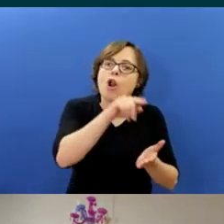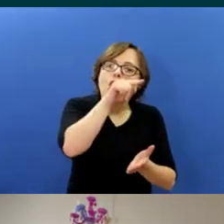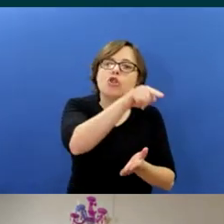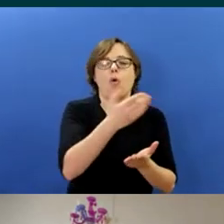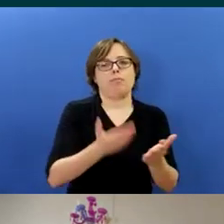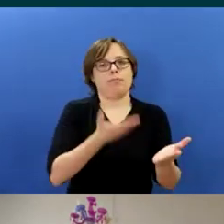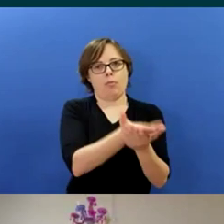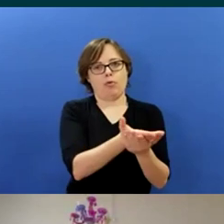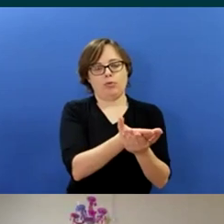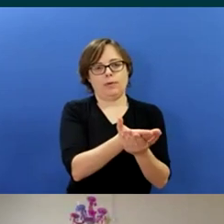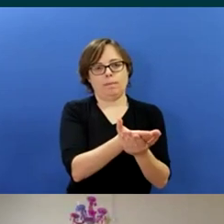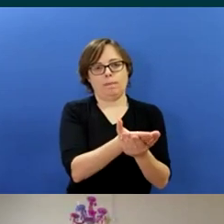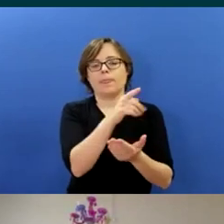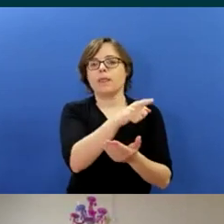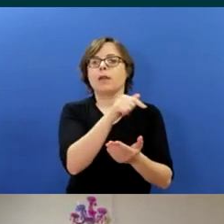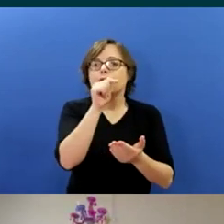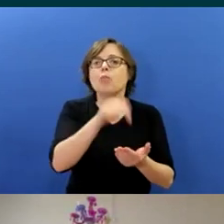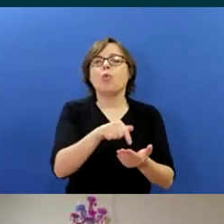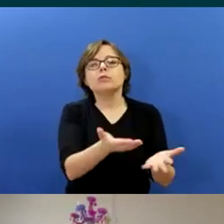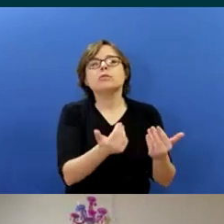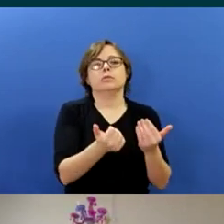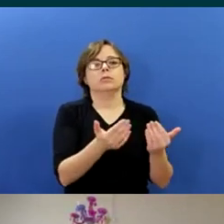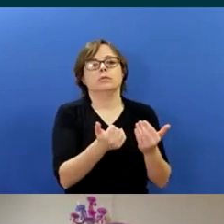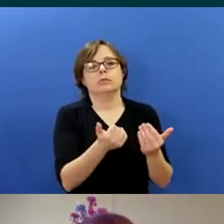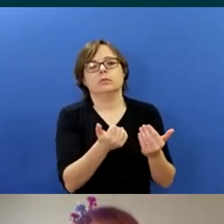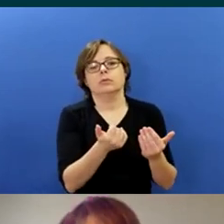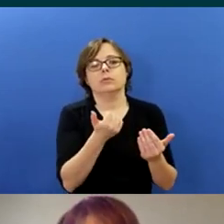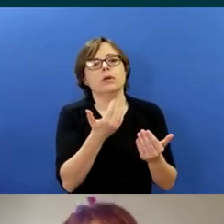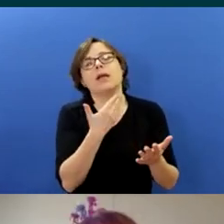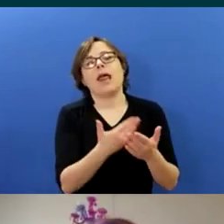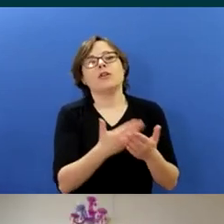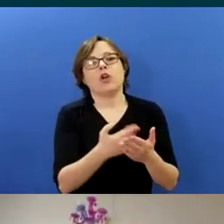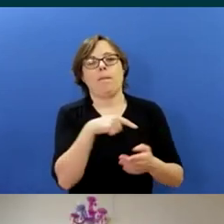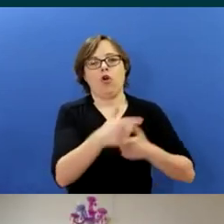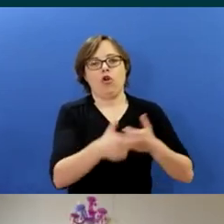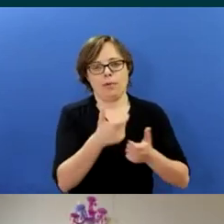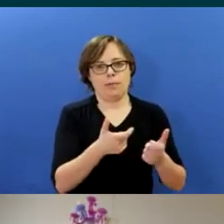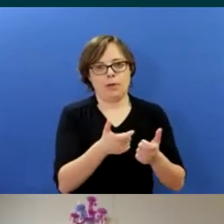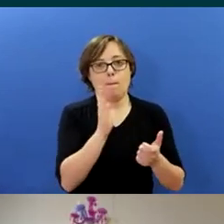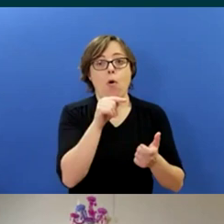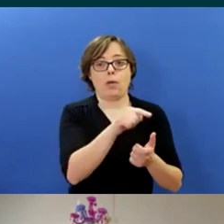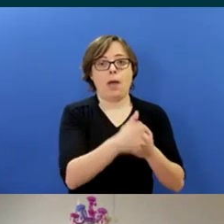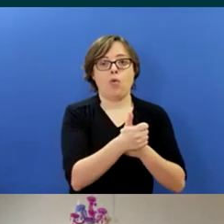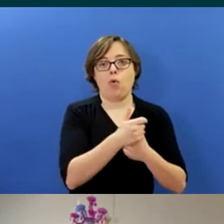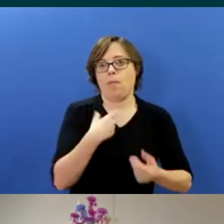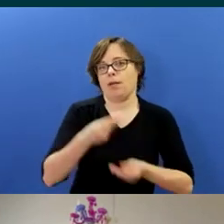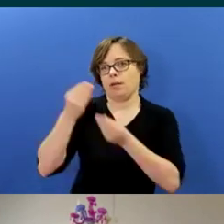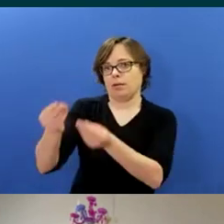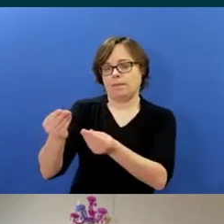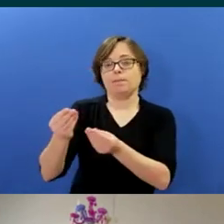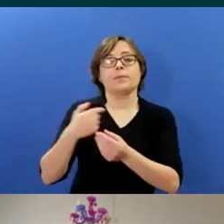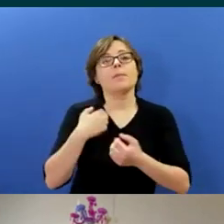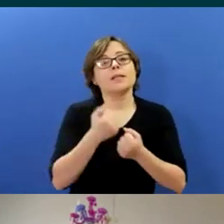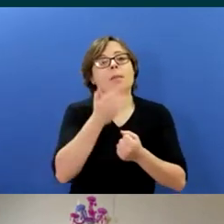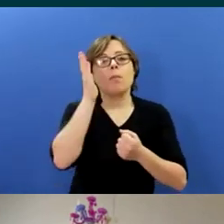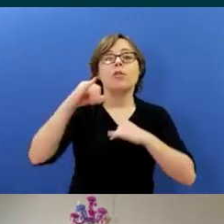the recommendation. And why we do that? It's because we are trying to convince the authorities that this is really important recommendation.